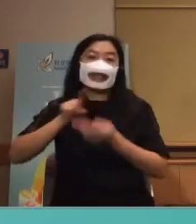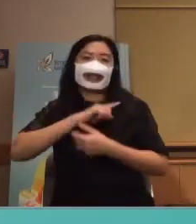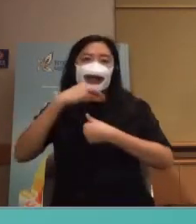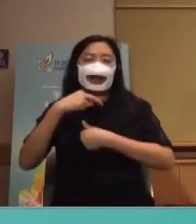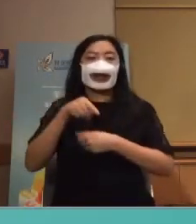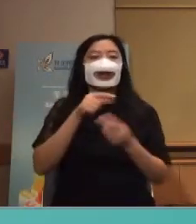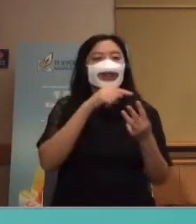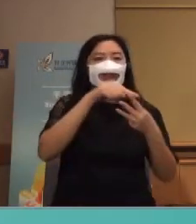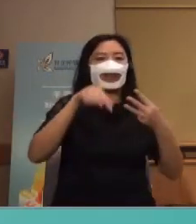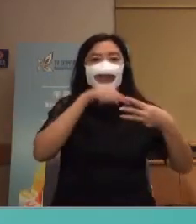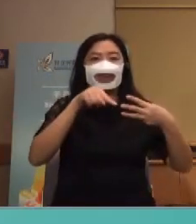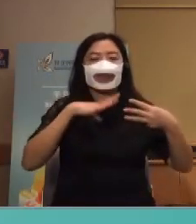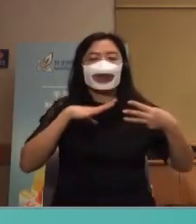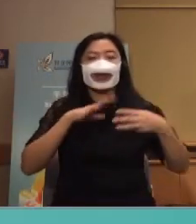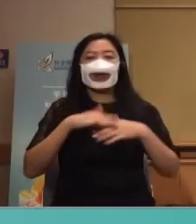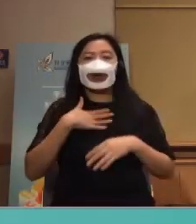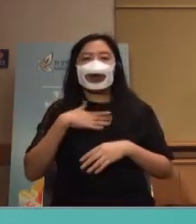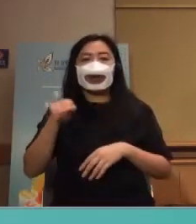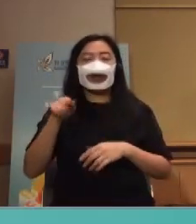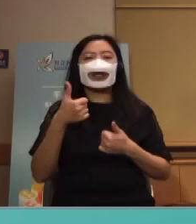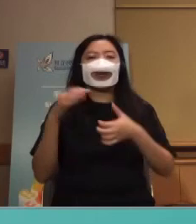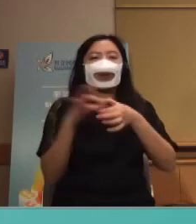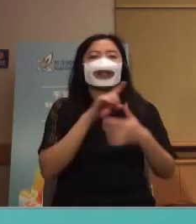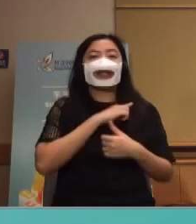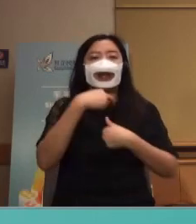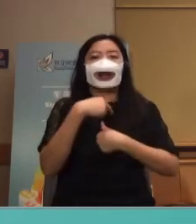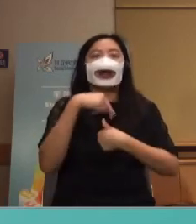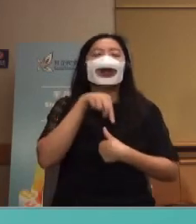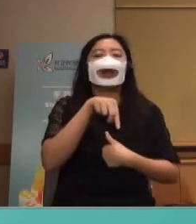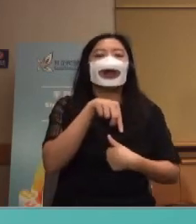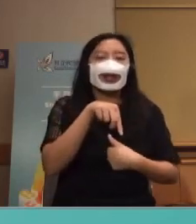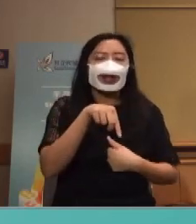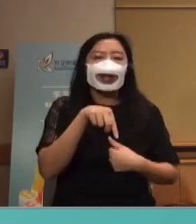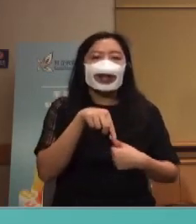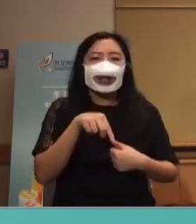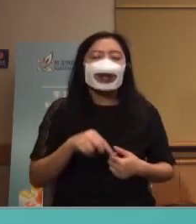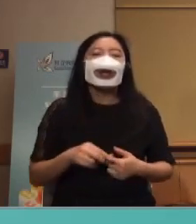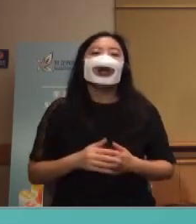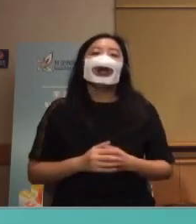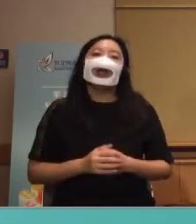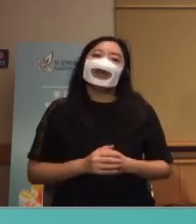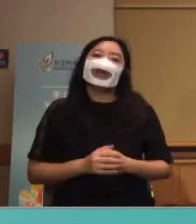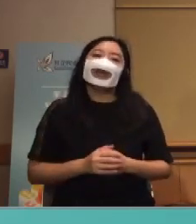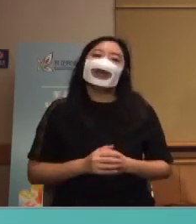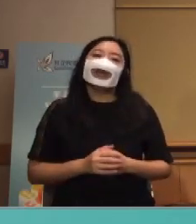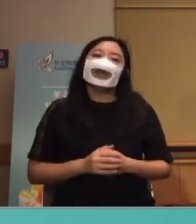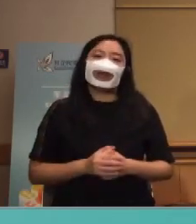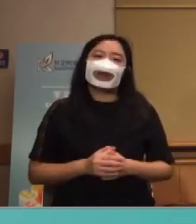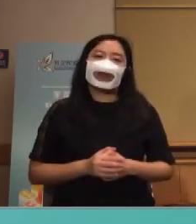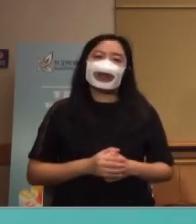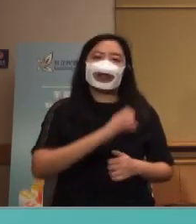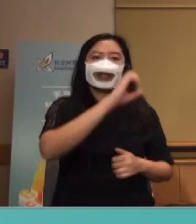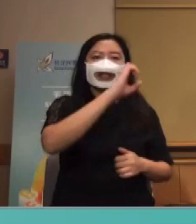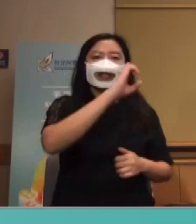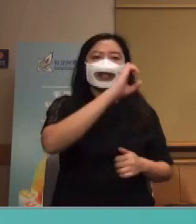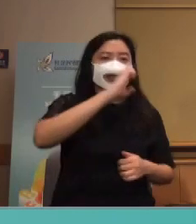governance. So I think it's not that like ESG is only relevant to the traditional world. ESG actually is extremely relevant to the